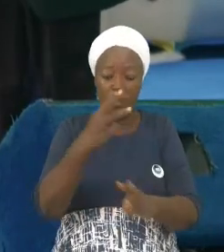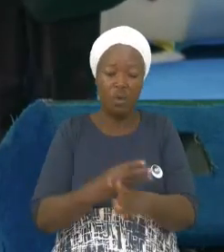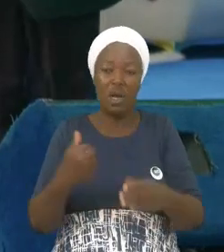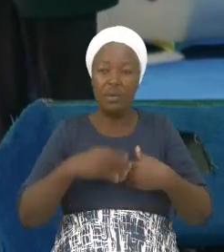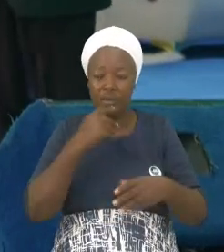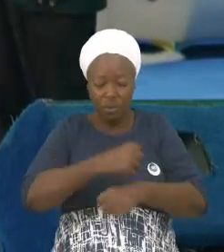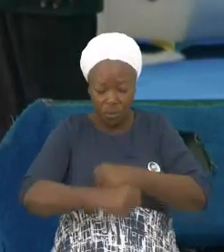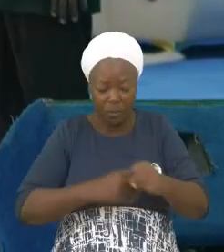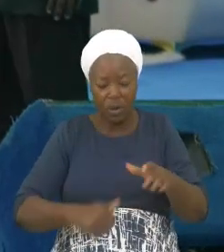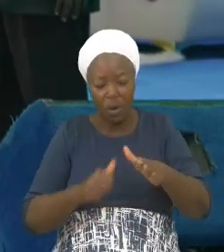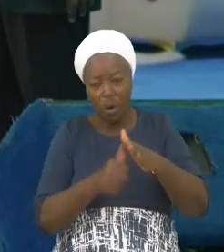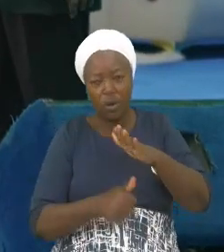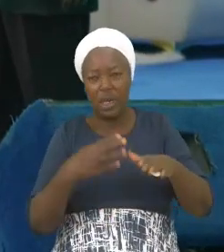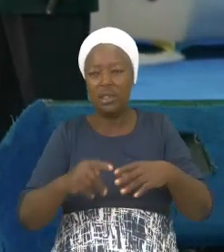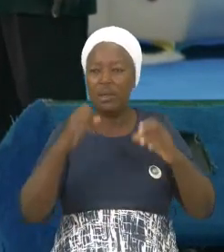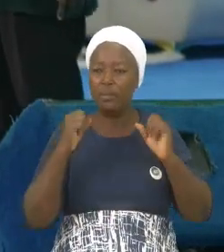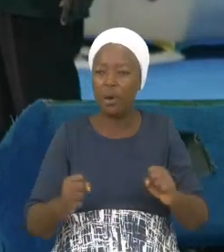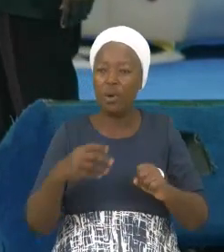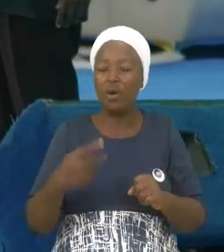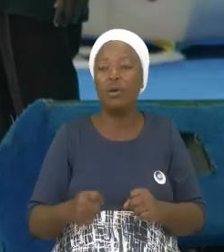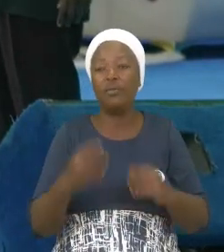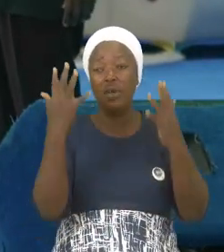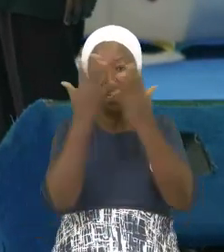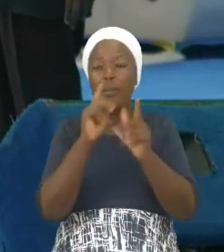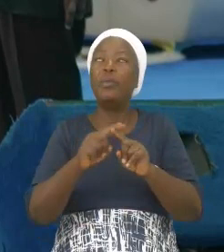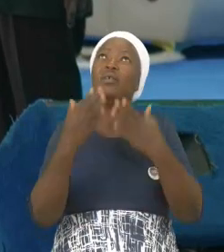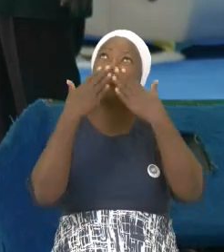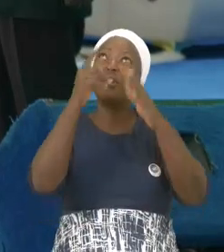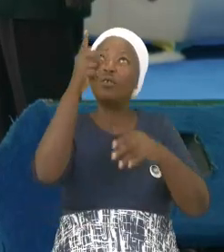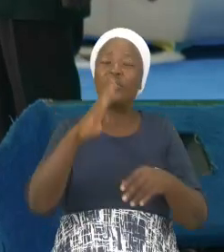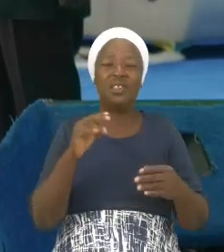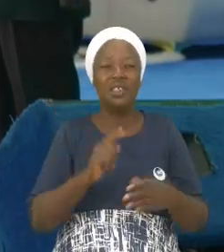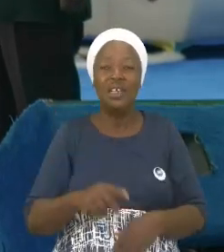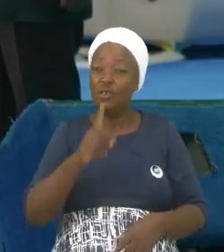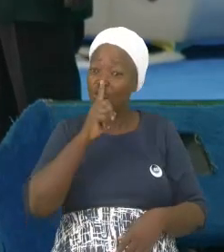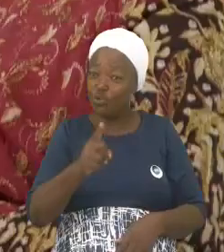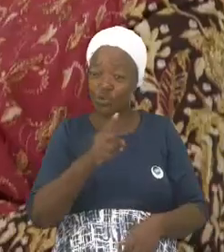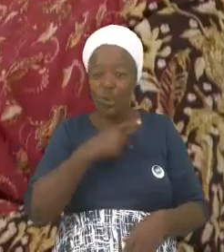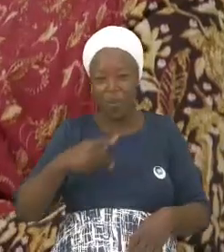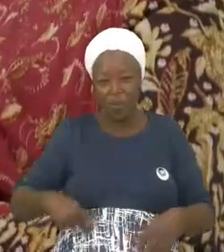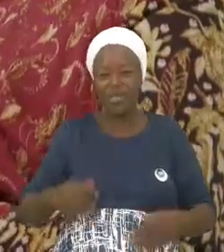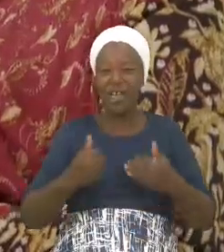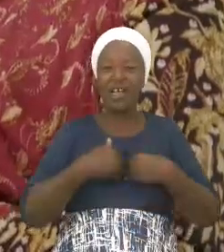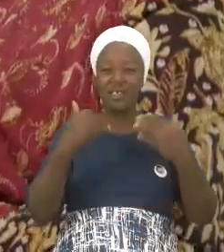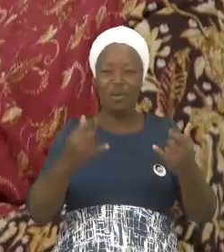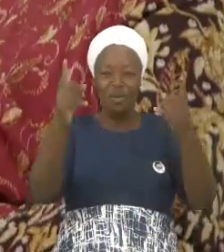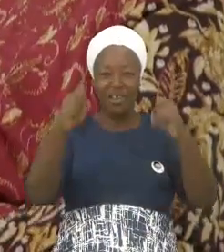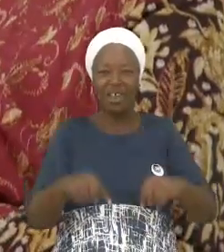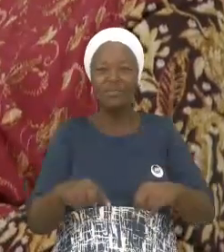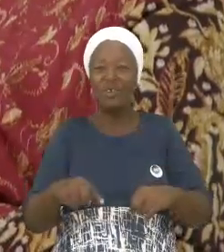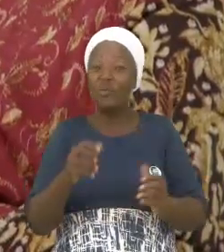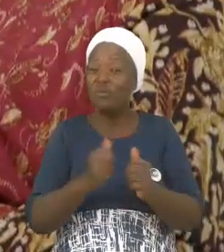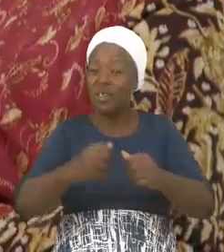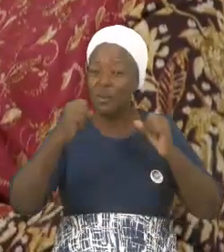suffering under the power of that prince. But thank God, the real prince has now come. With power,